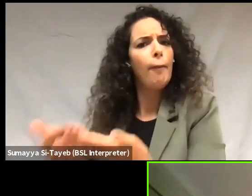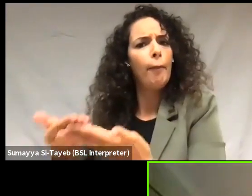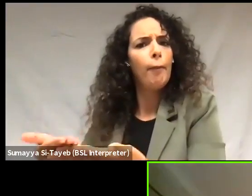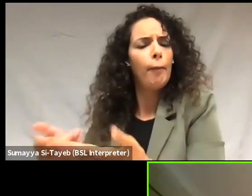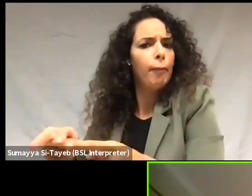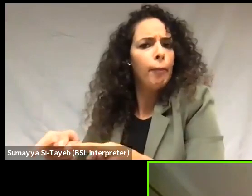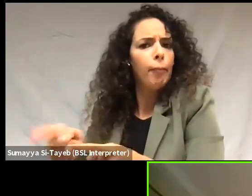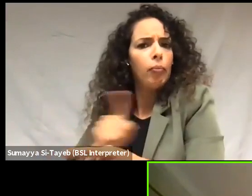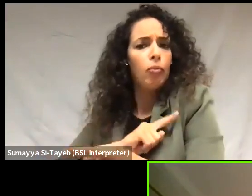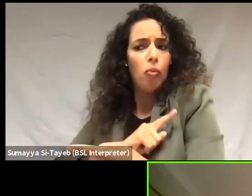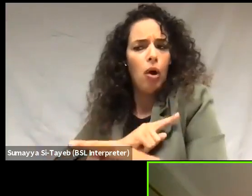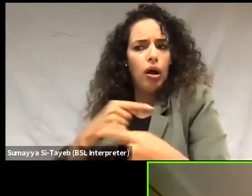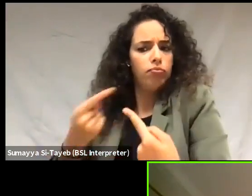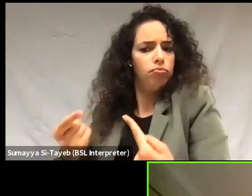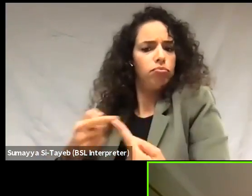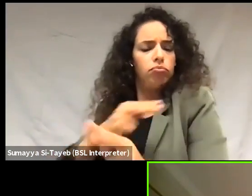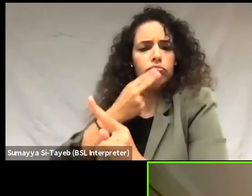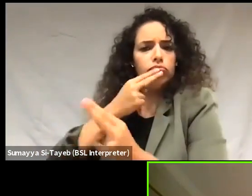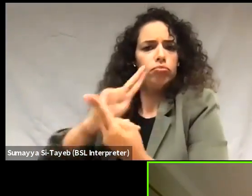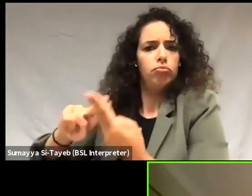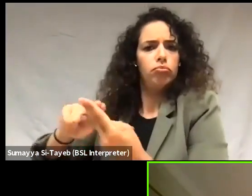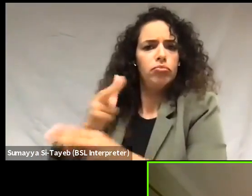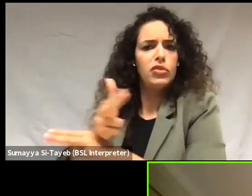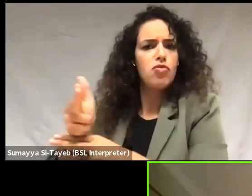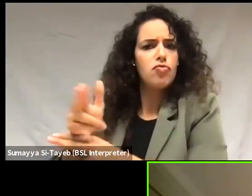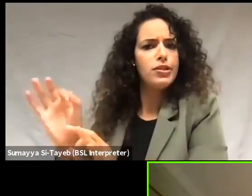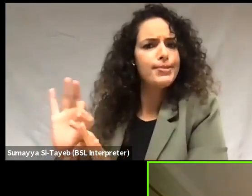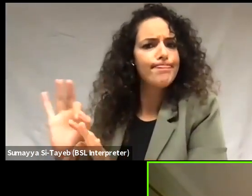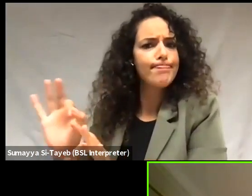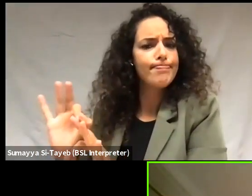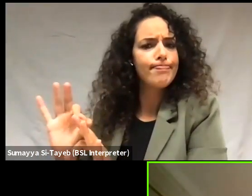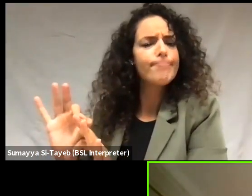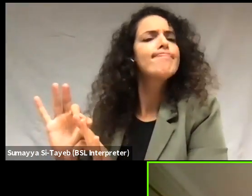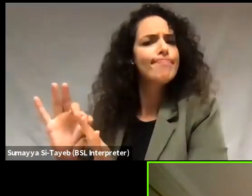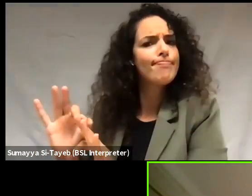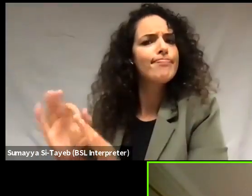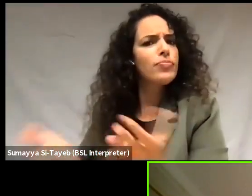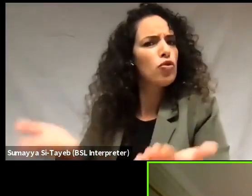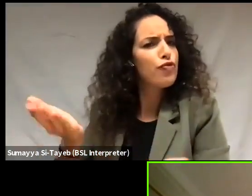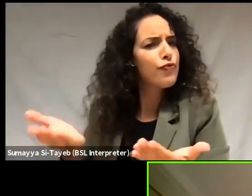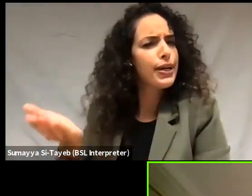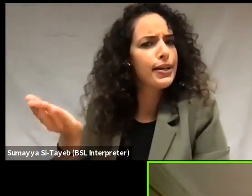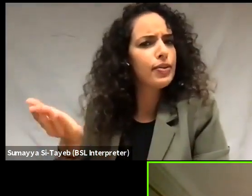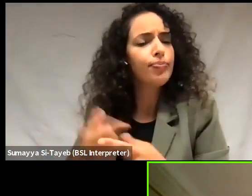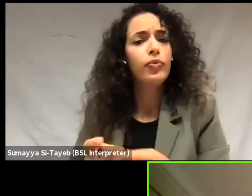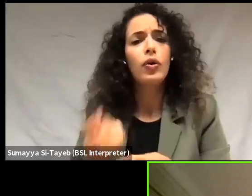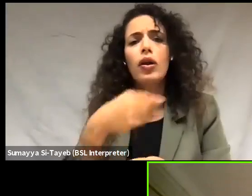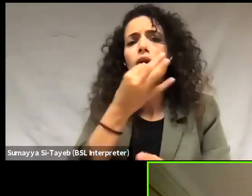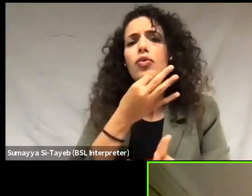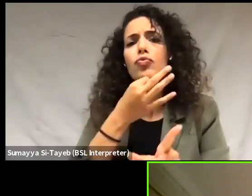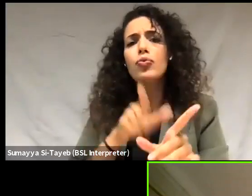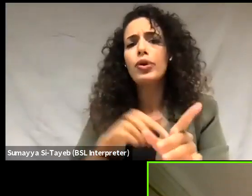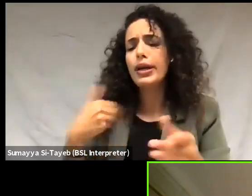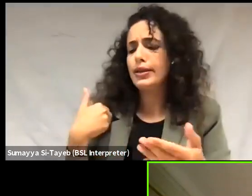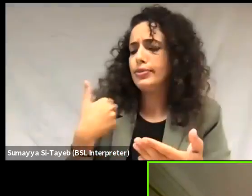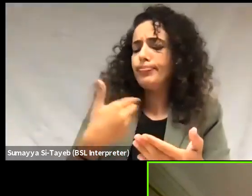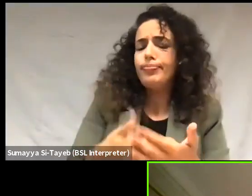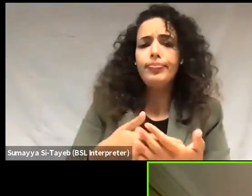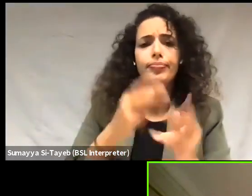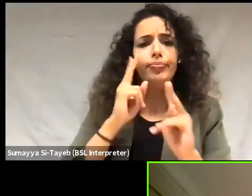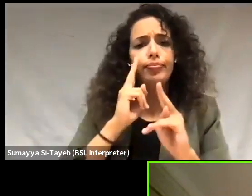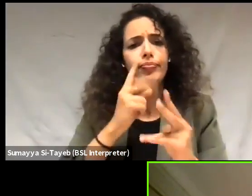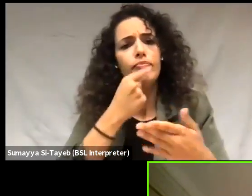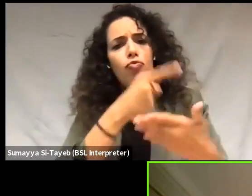terrorists? And then sort of over the last few years, you've probably seen the reports that have come out in the media where some